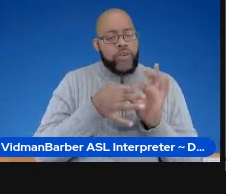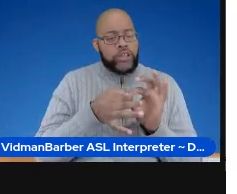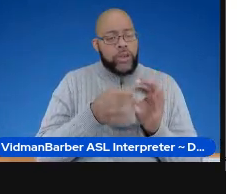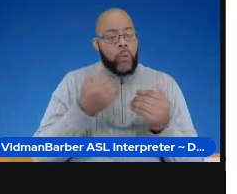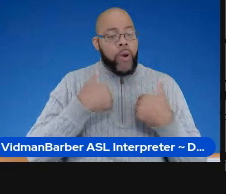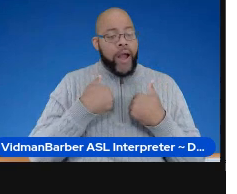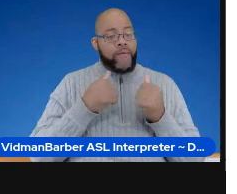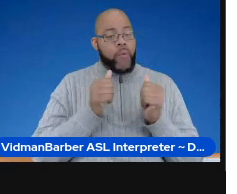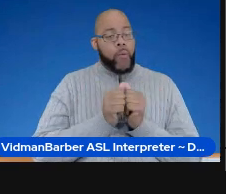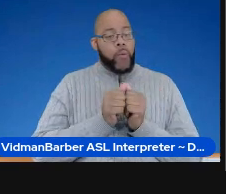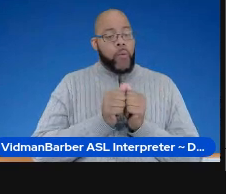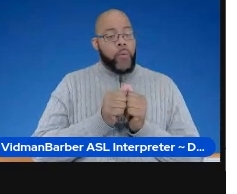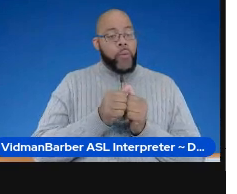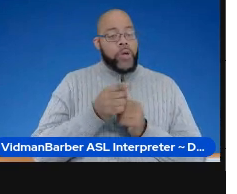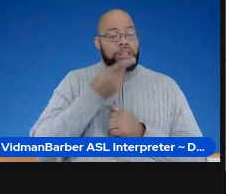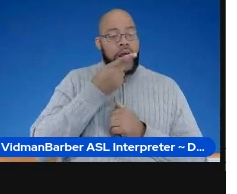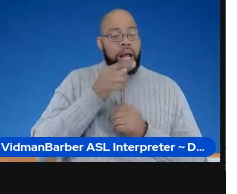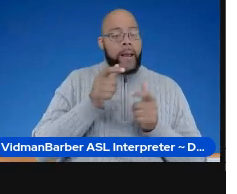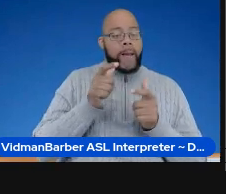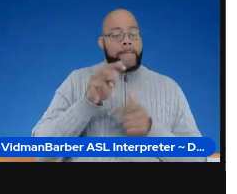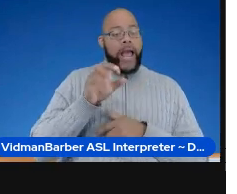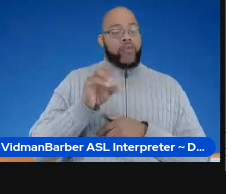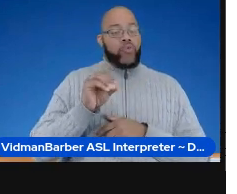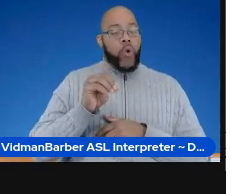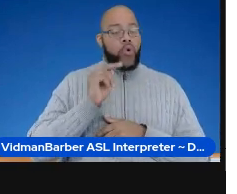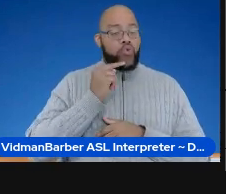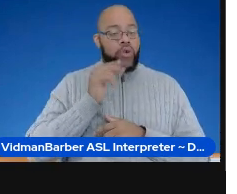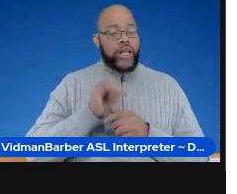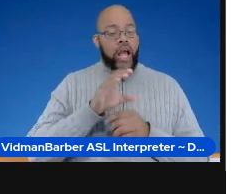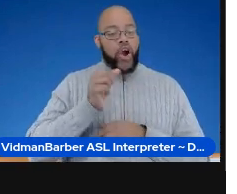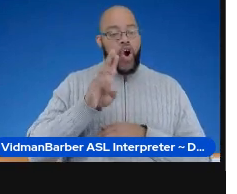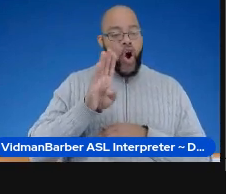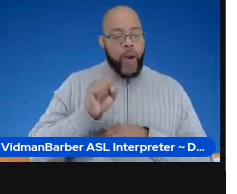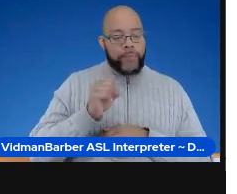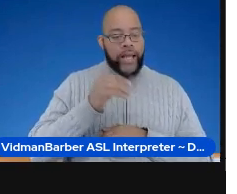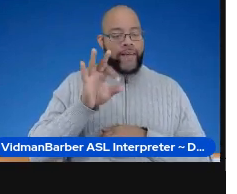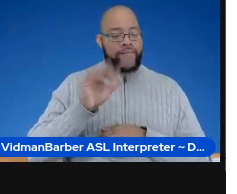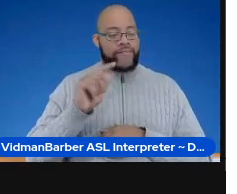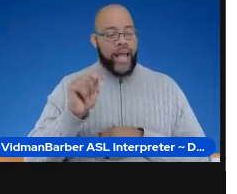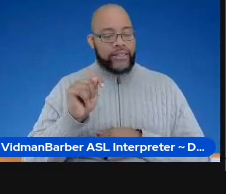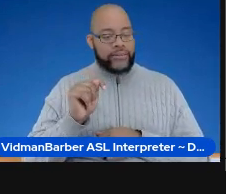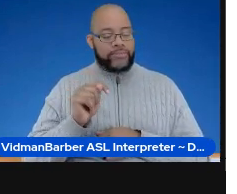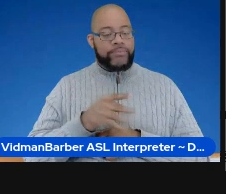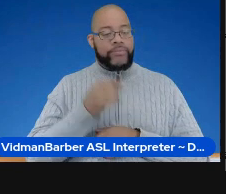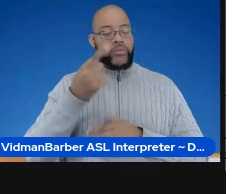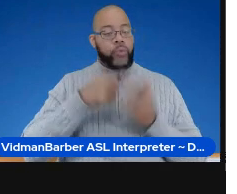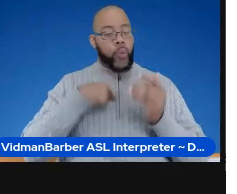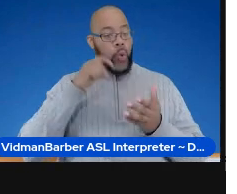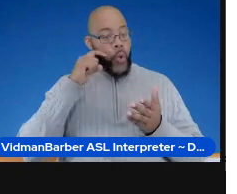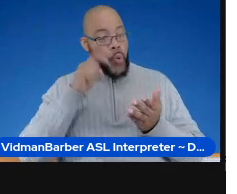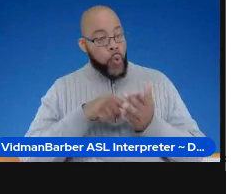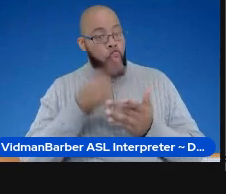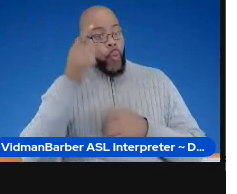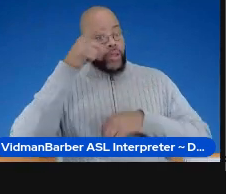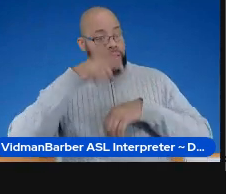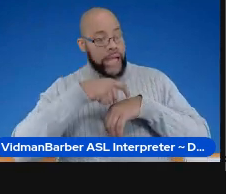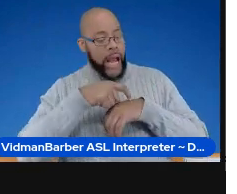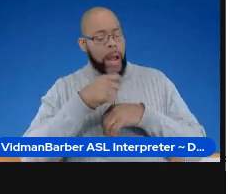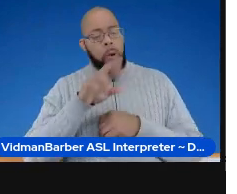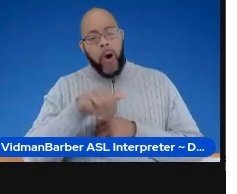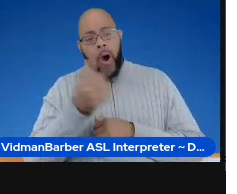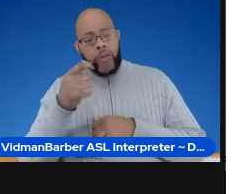we've had with dietary macronutrients like carbohydrates and fat. And what we know is that at one point or